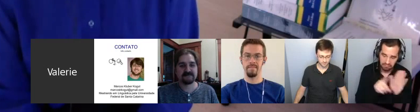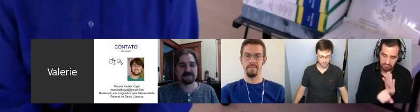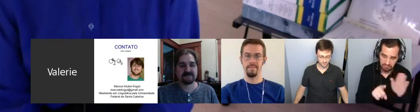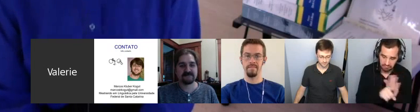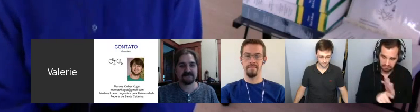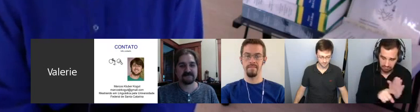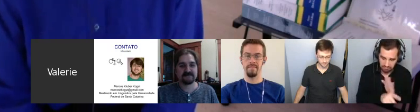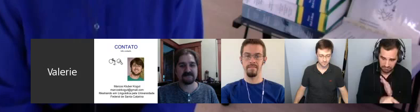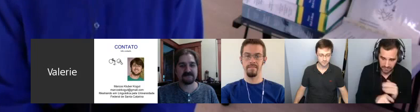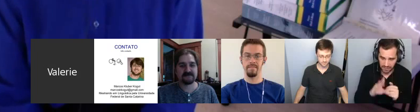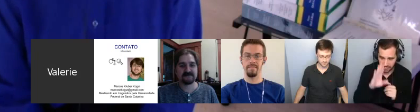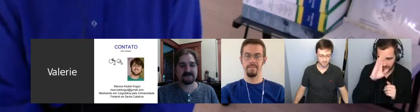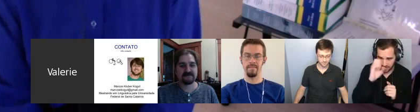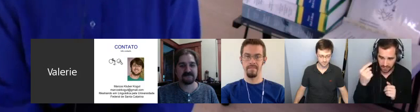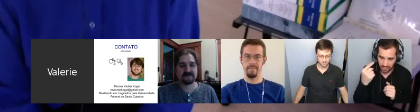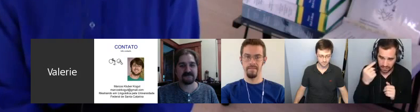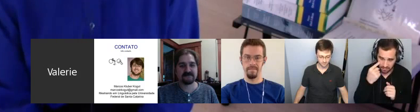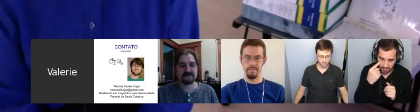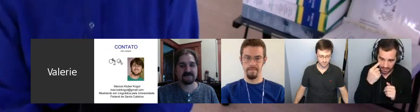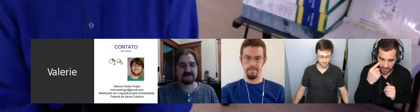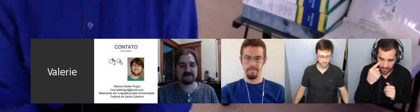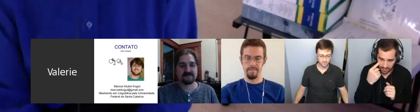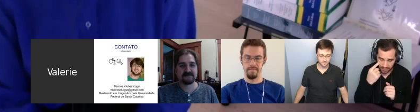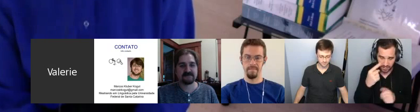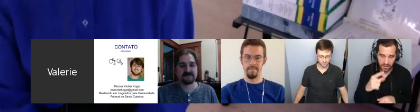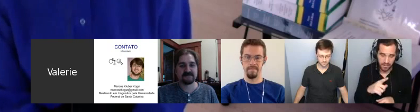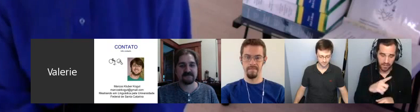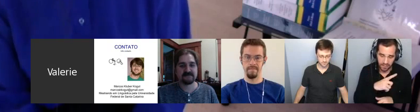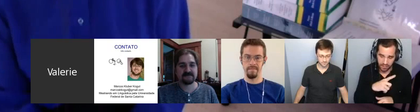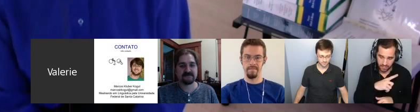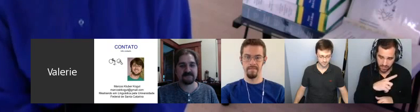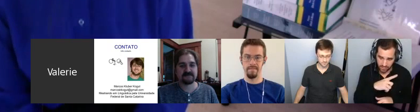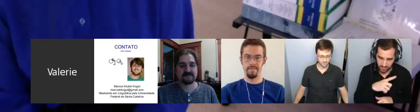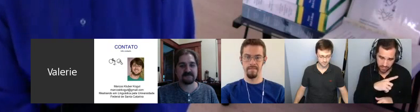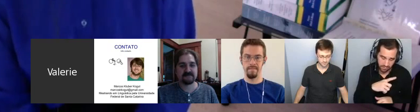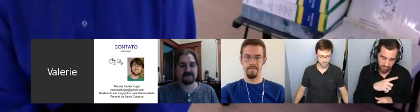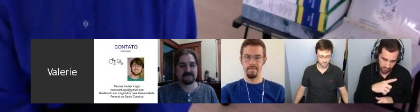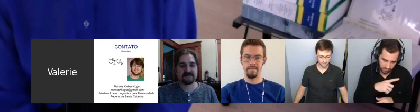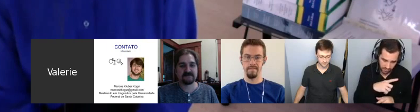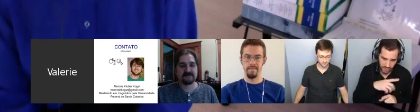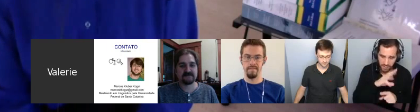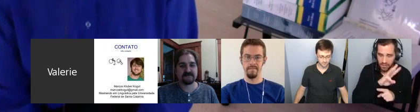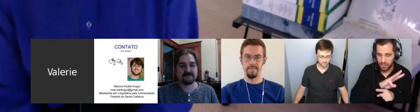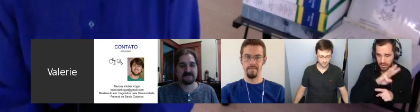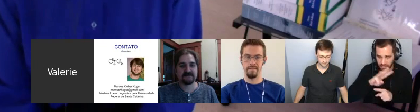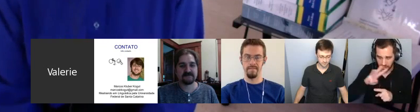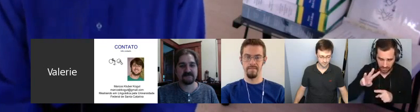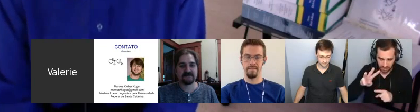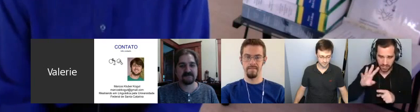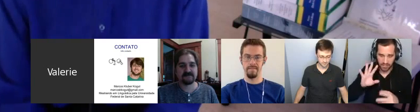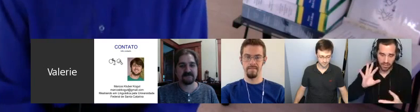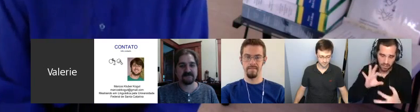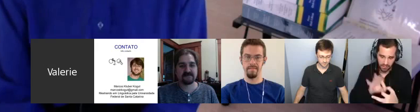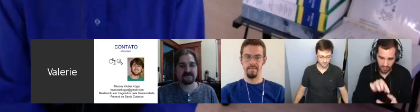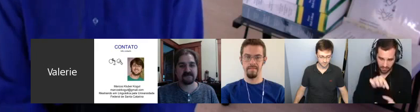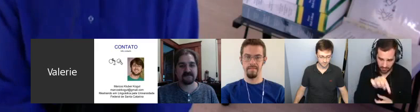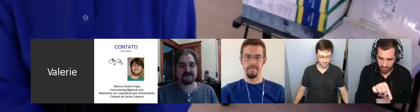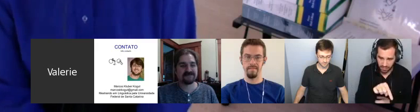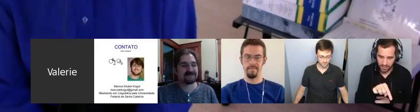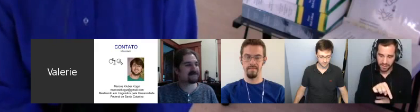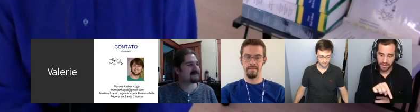you can either go to his presentation webpage, which is presentation webpage